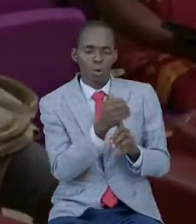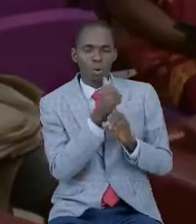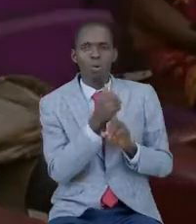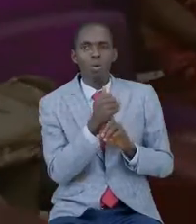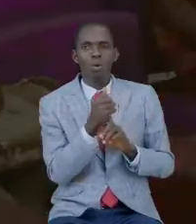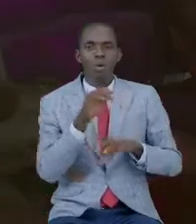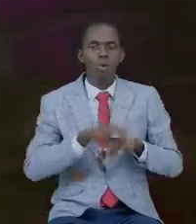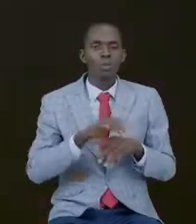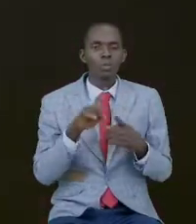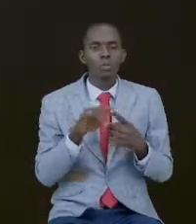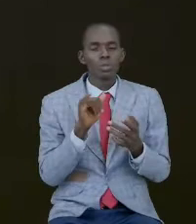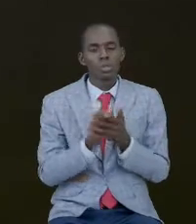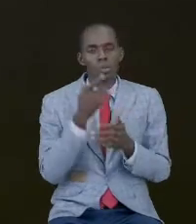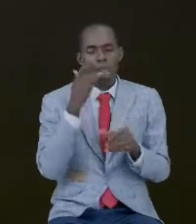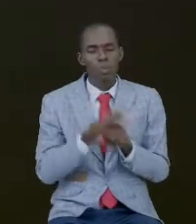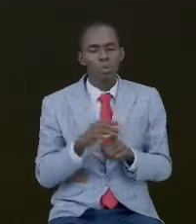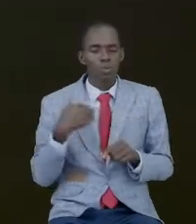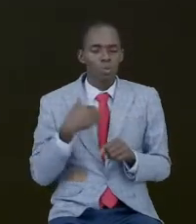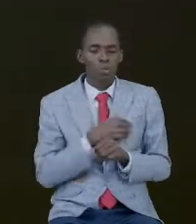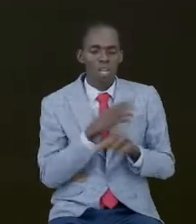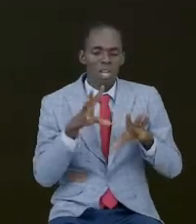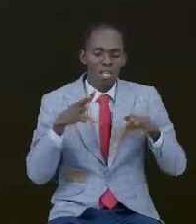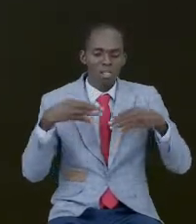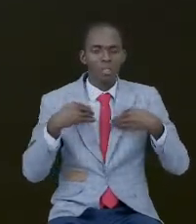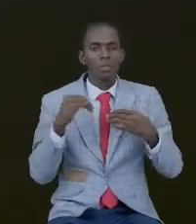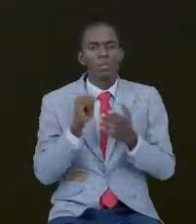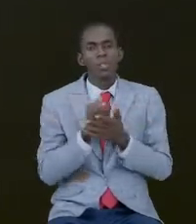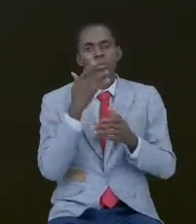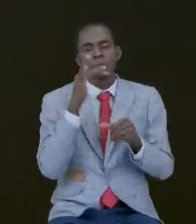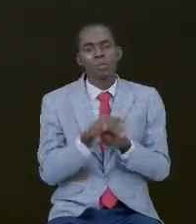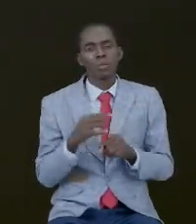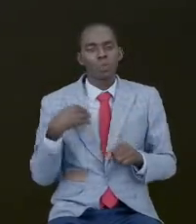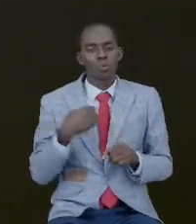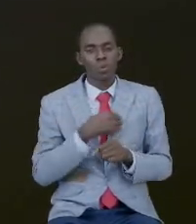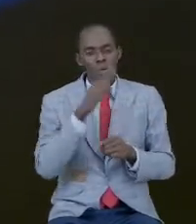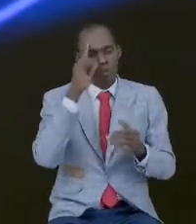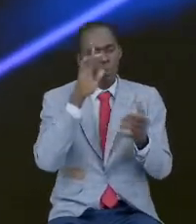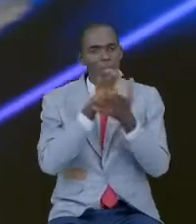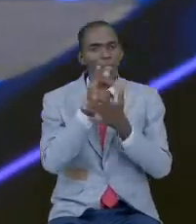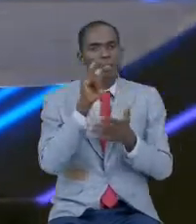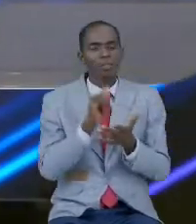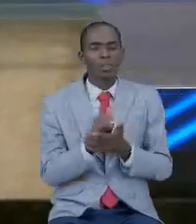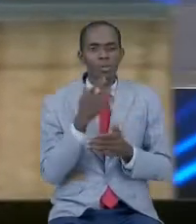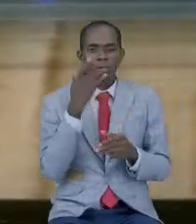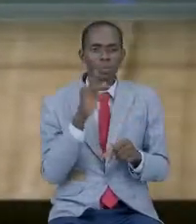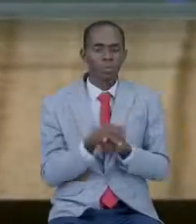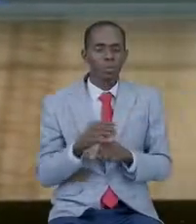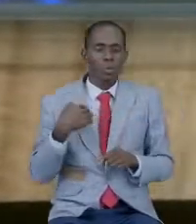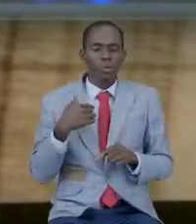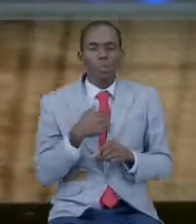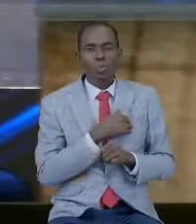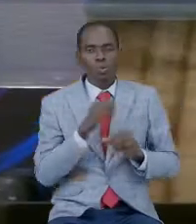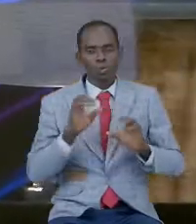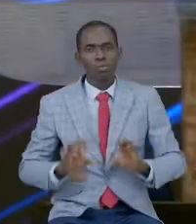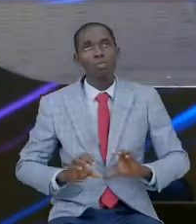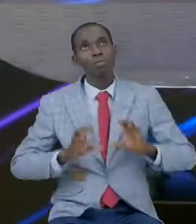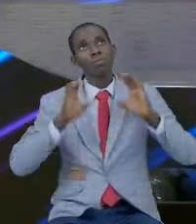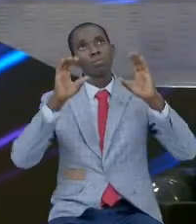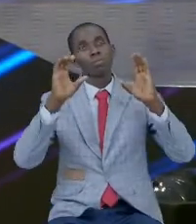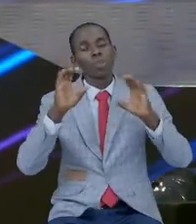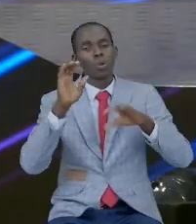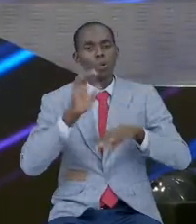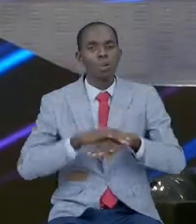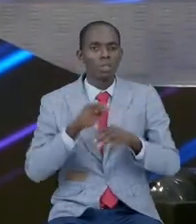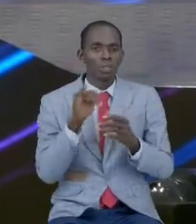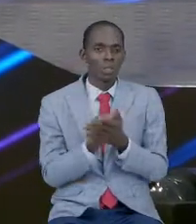We accept that promise. We believe that promise. We consecrate for that promise.